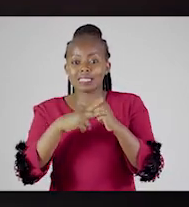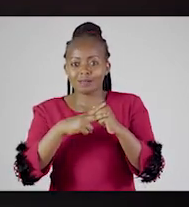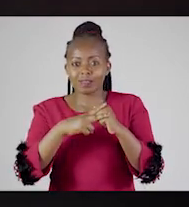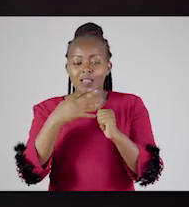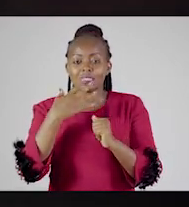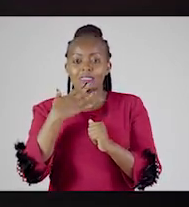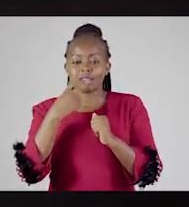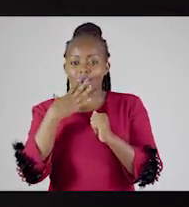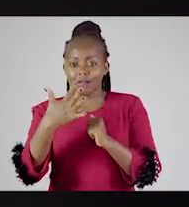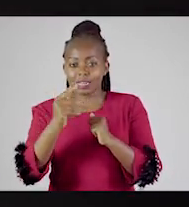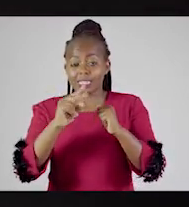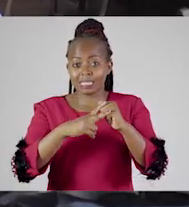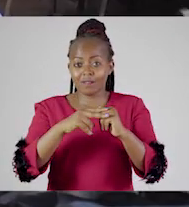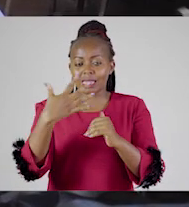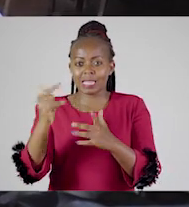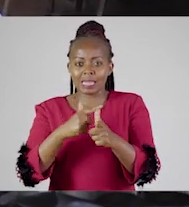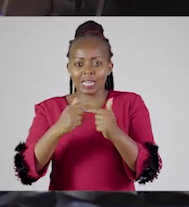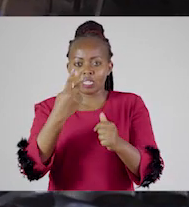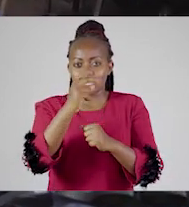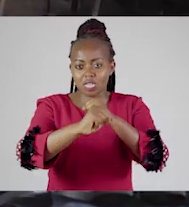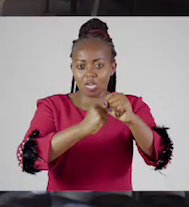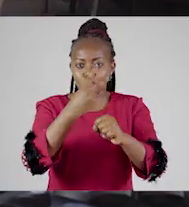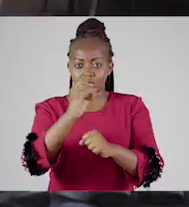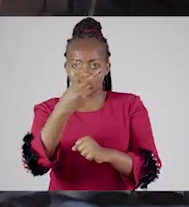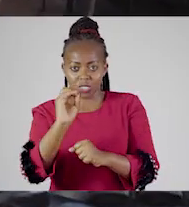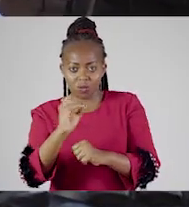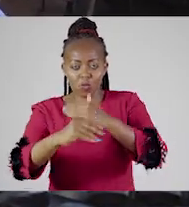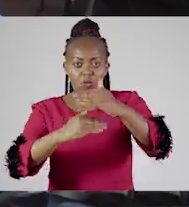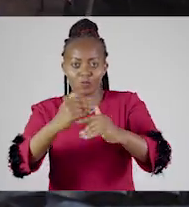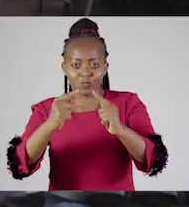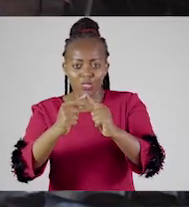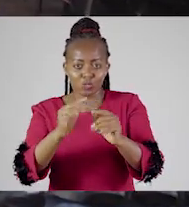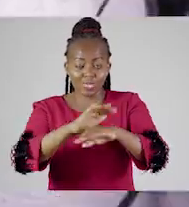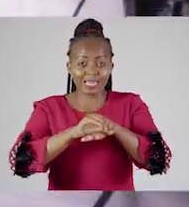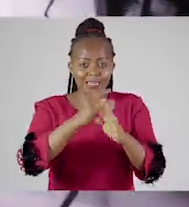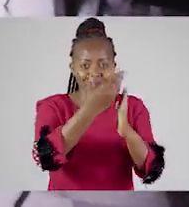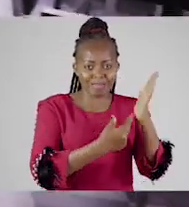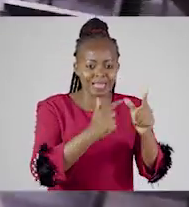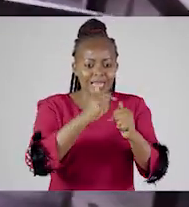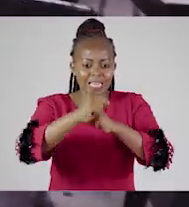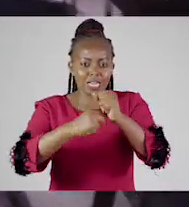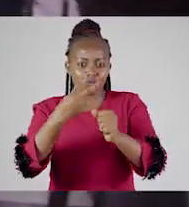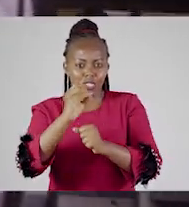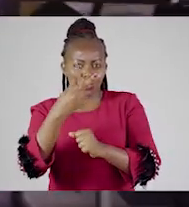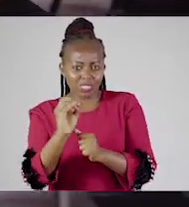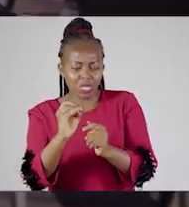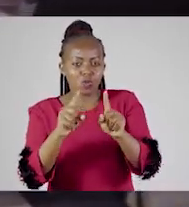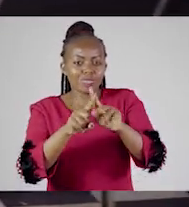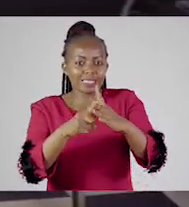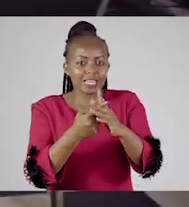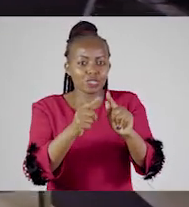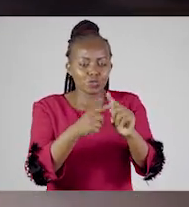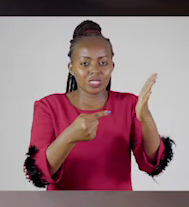137,705 items, and then in 2020, we proceeded to weed the catalogue, and later on in 2020, we started digitizing